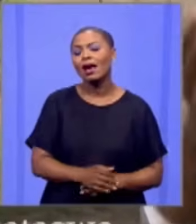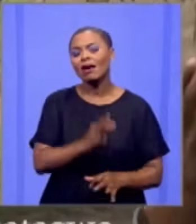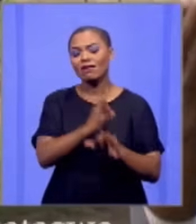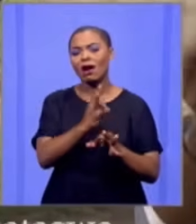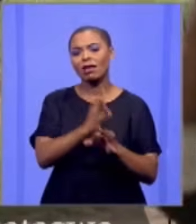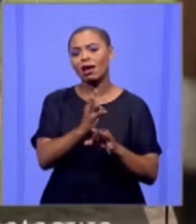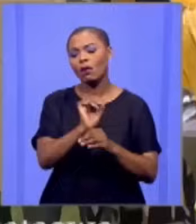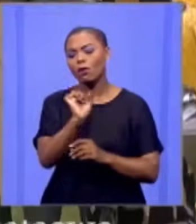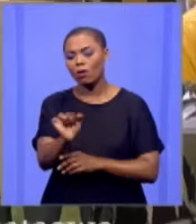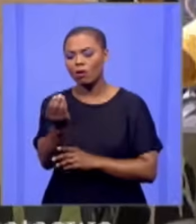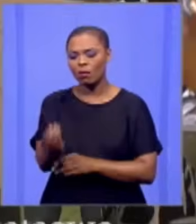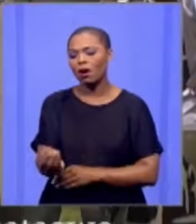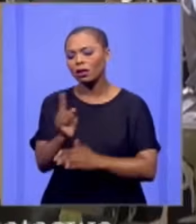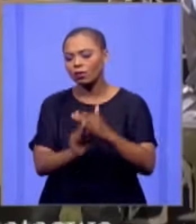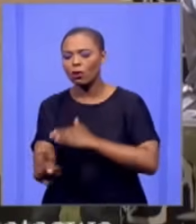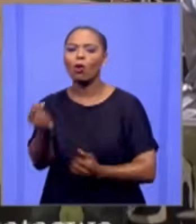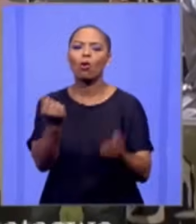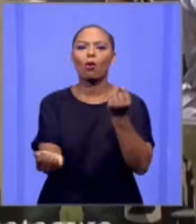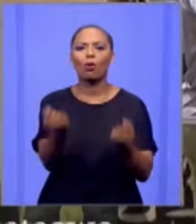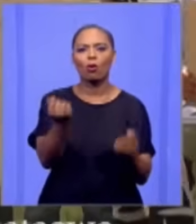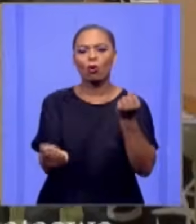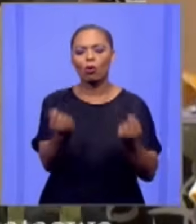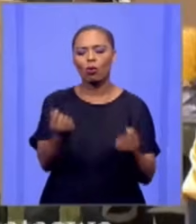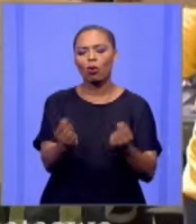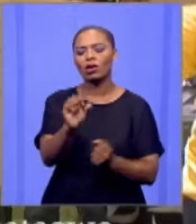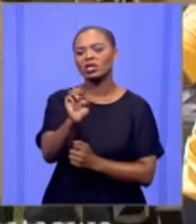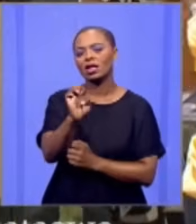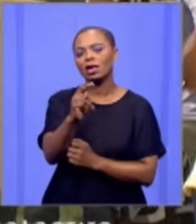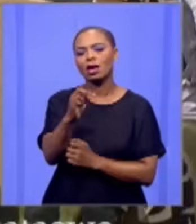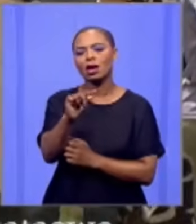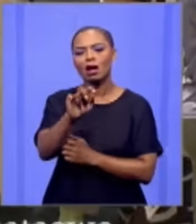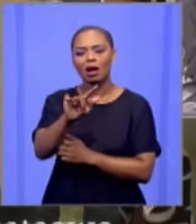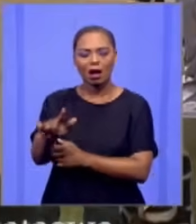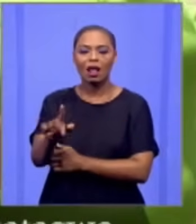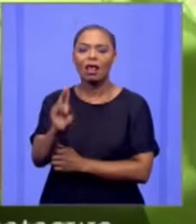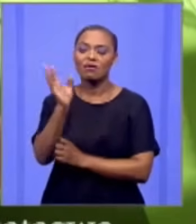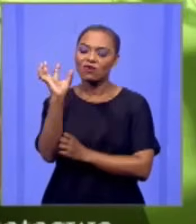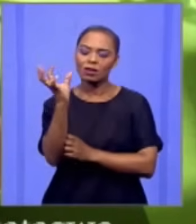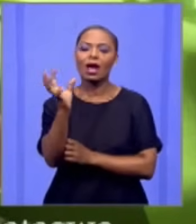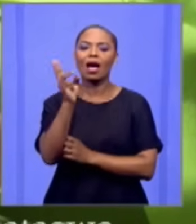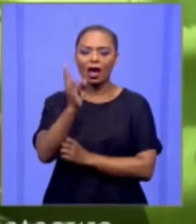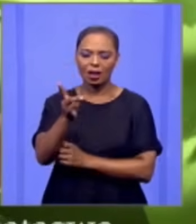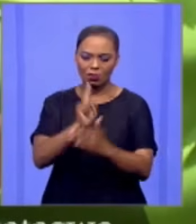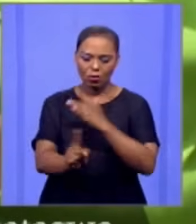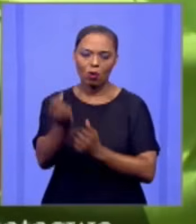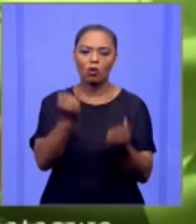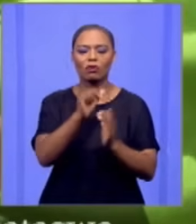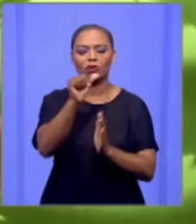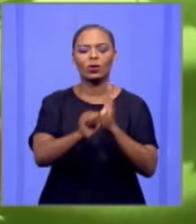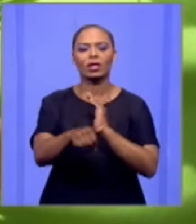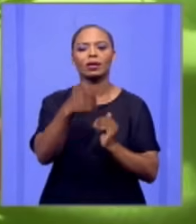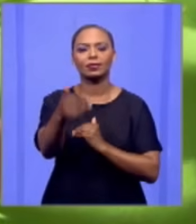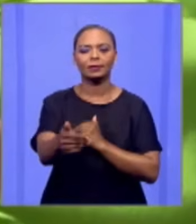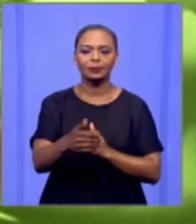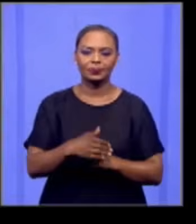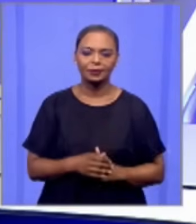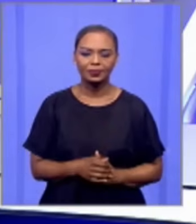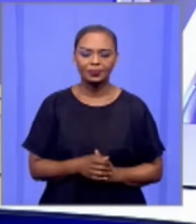tlhageletse ka boripana kwa pele ga magistrato wa kgotlatshekelo ya Senegal. O tla tlhagelela gape mo bekeng e latelang.